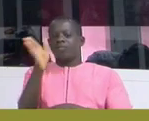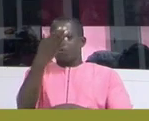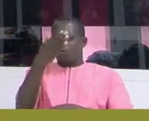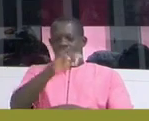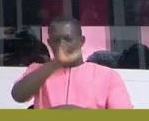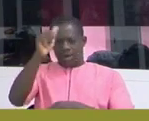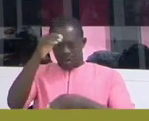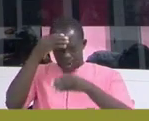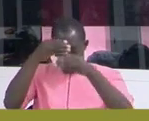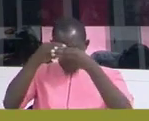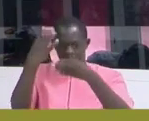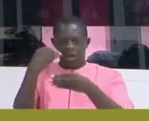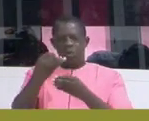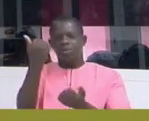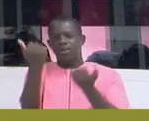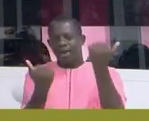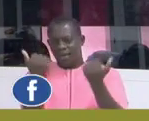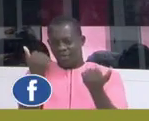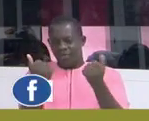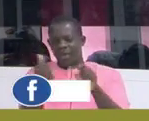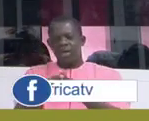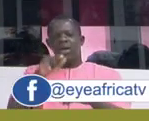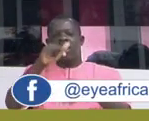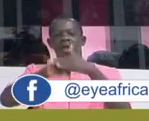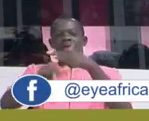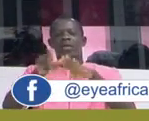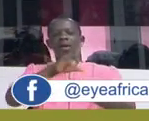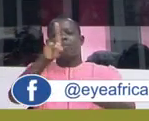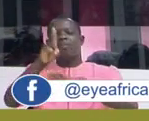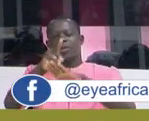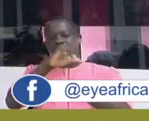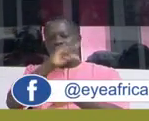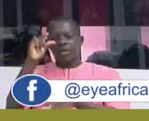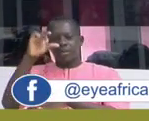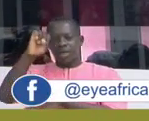farming, I went to learn how to drive in